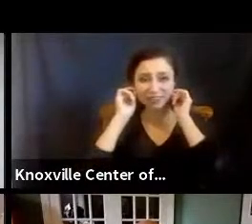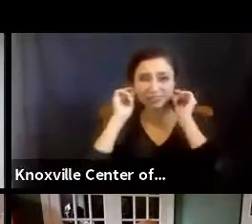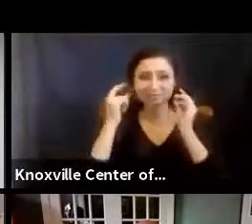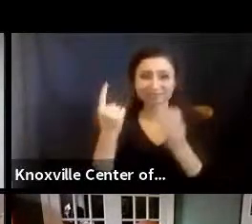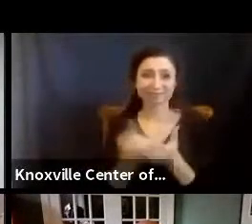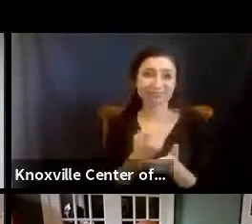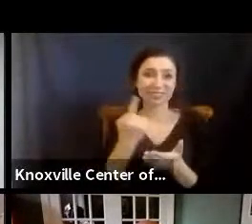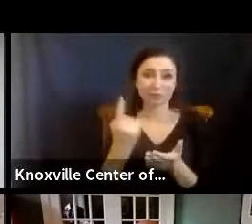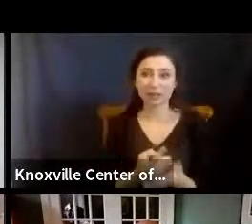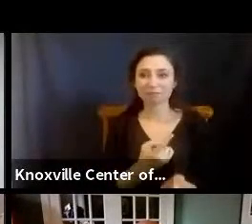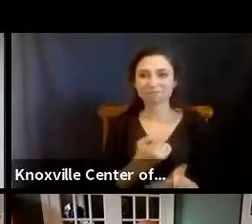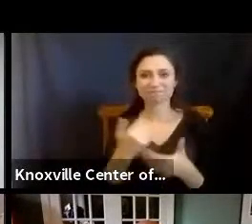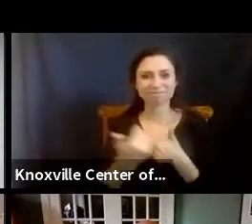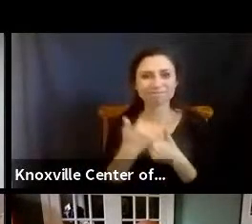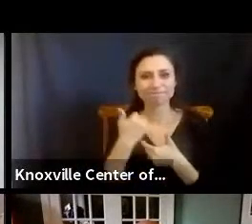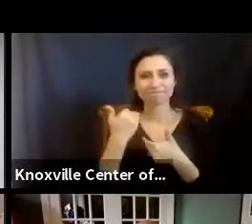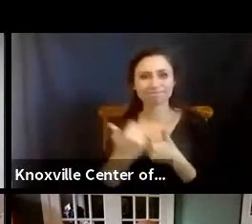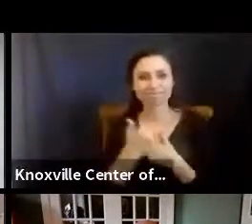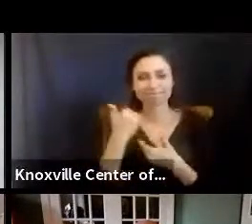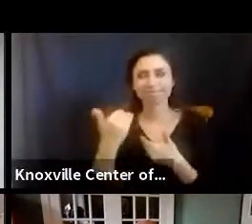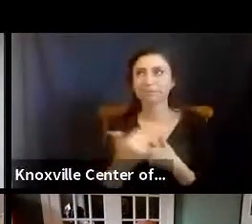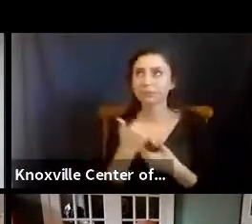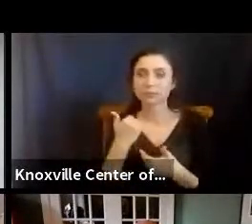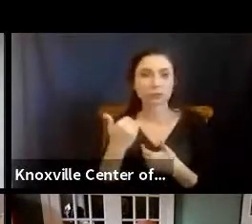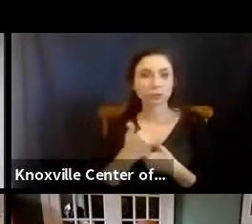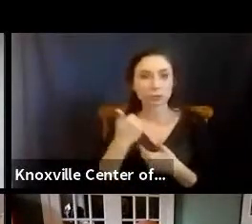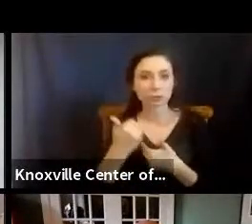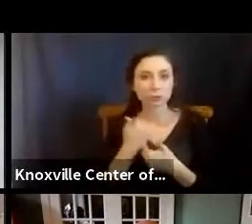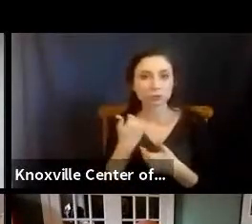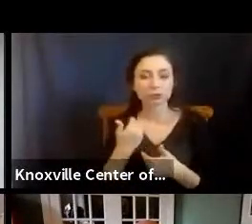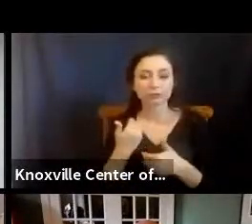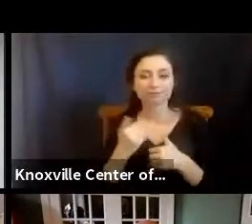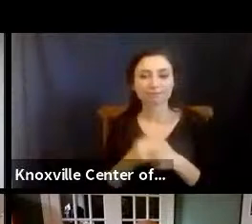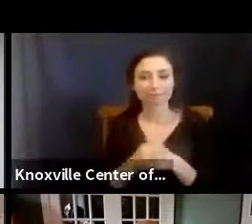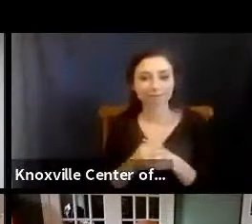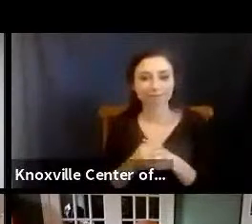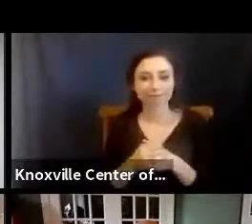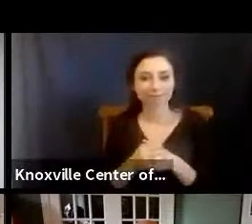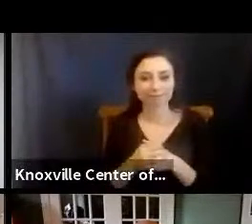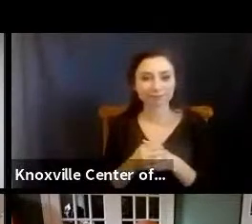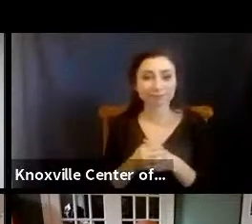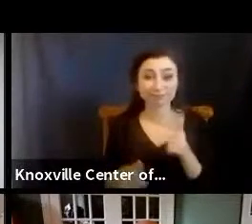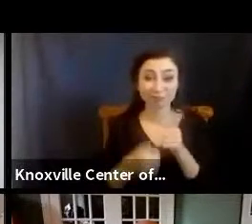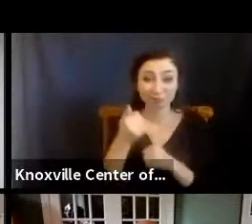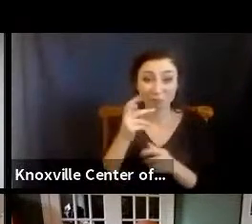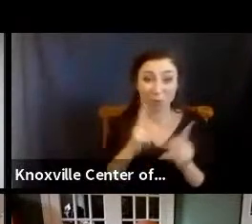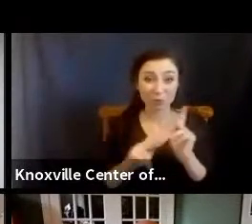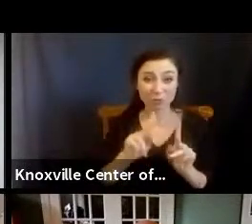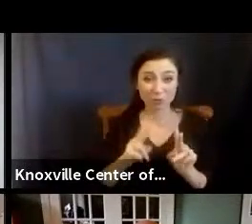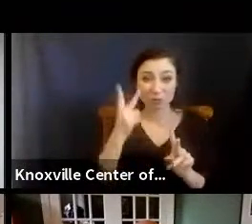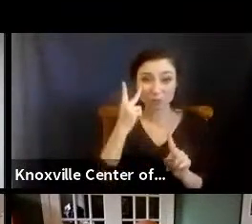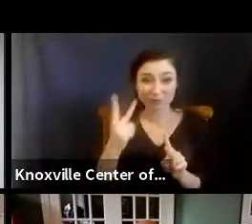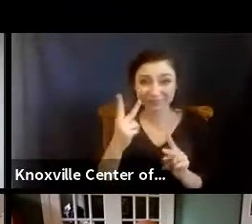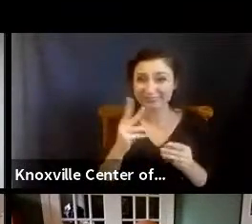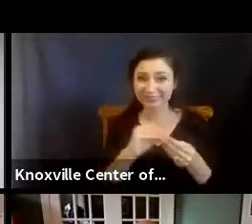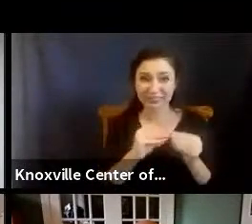sometimes cumbersome, and they're a pain. But the majority of people we've seen, just